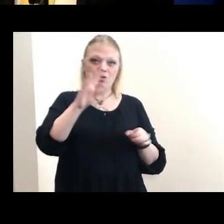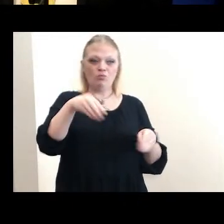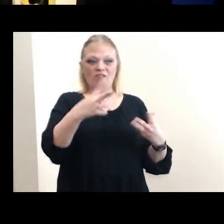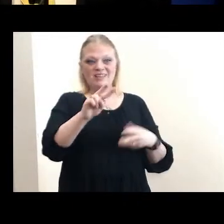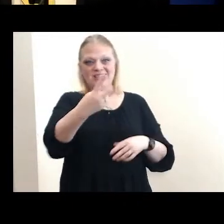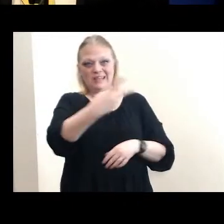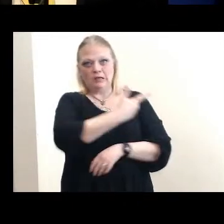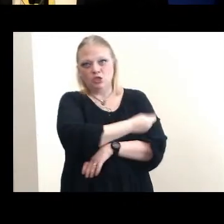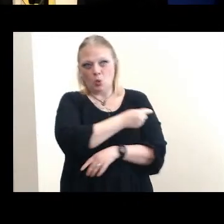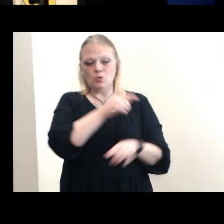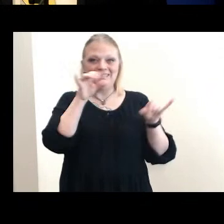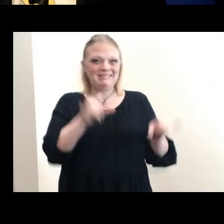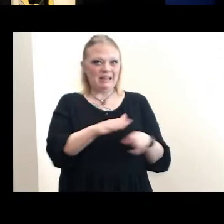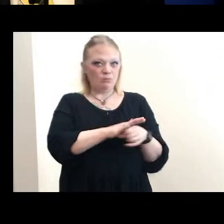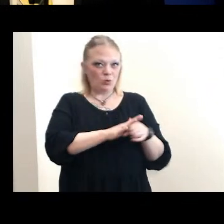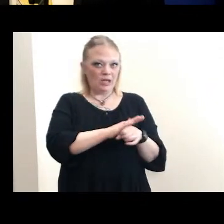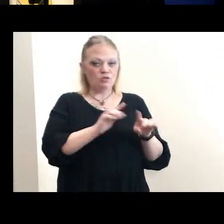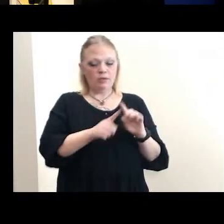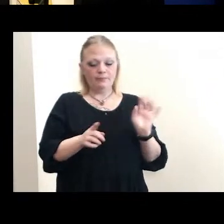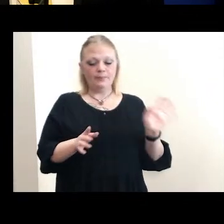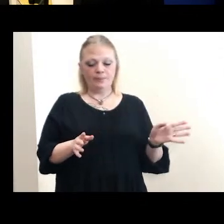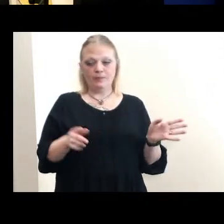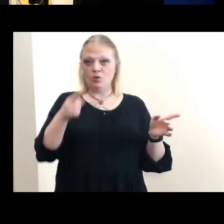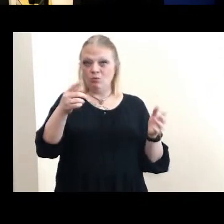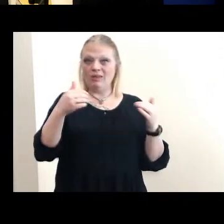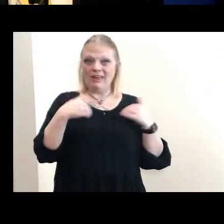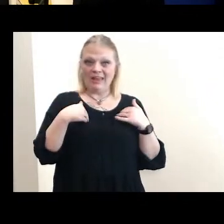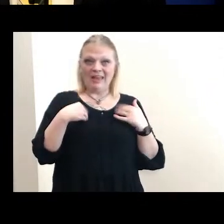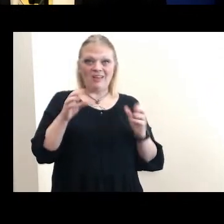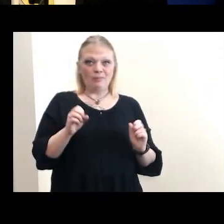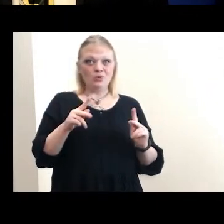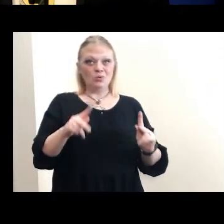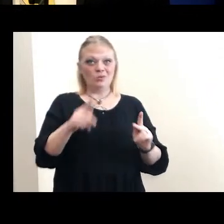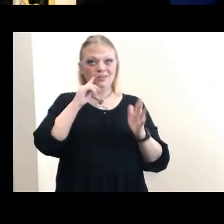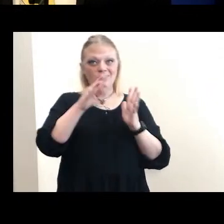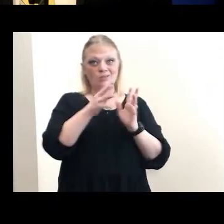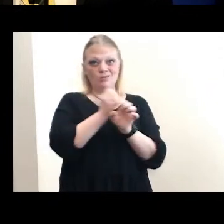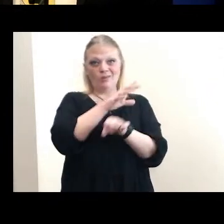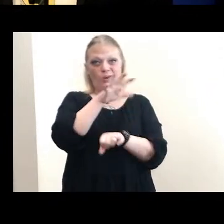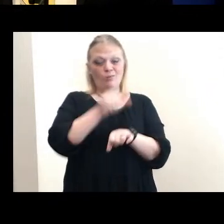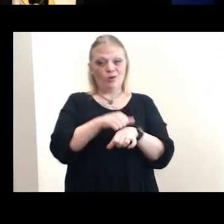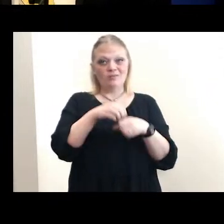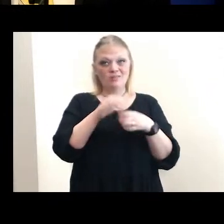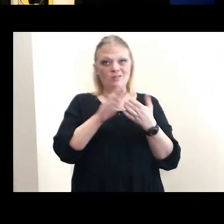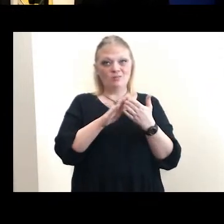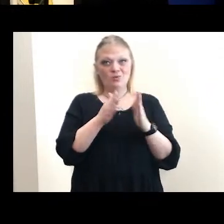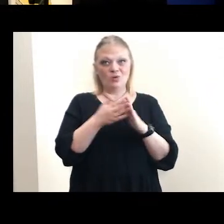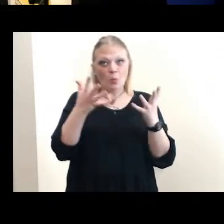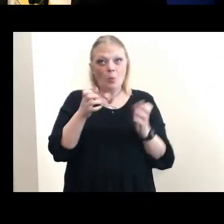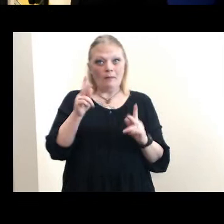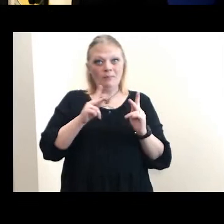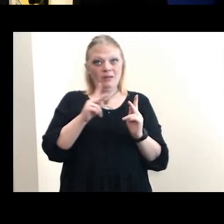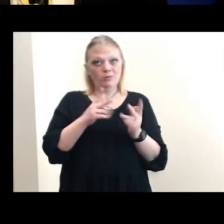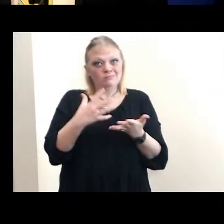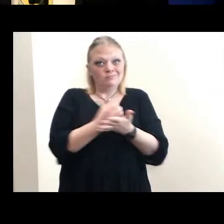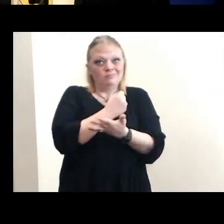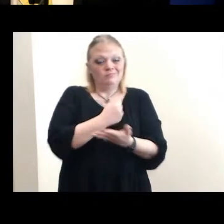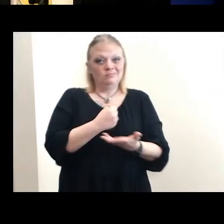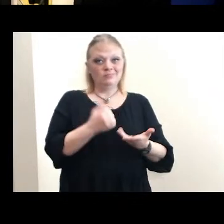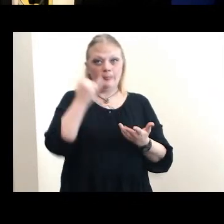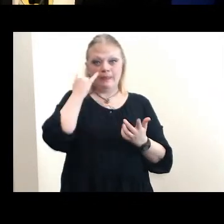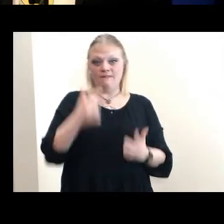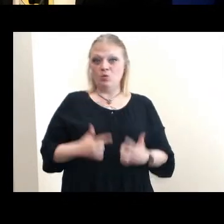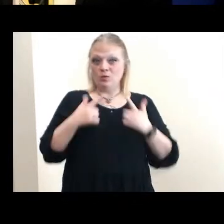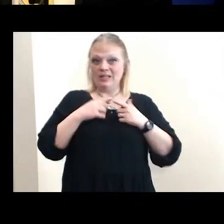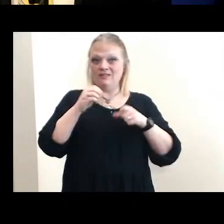location. So there are opportunities to schedule appointments in our community. We want people to take advantage of them. If you live in